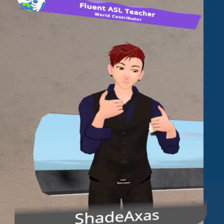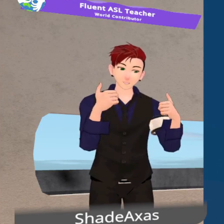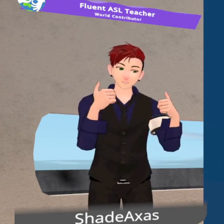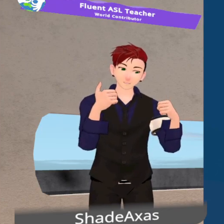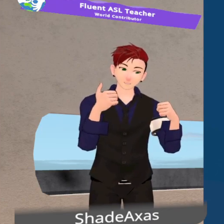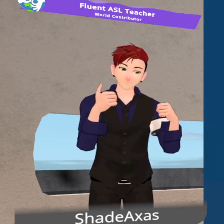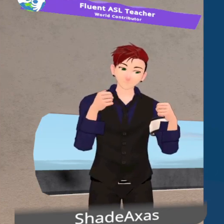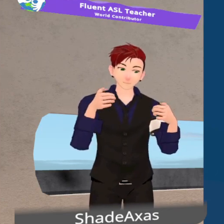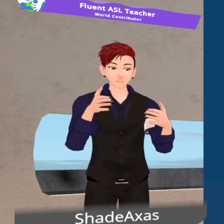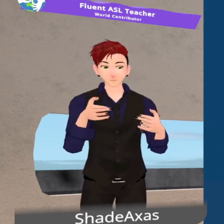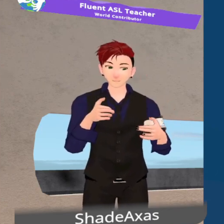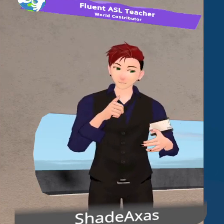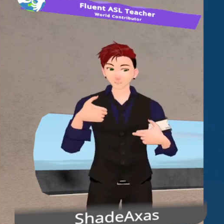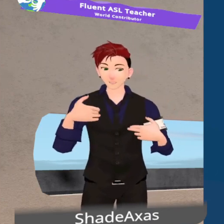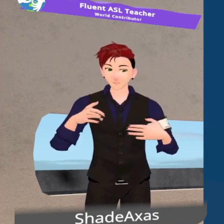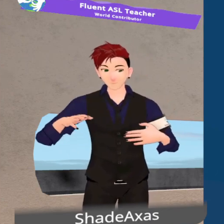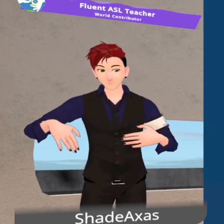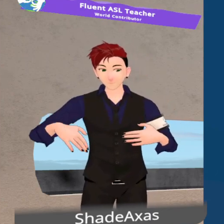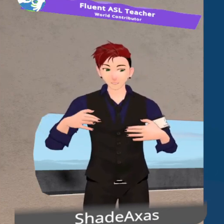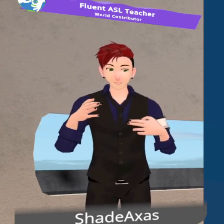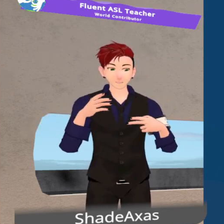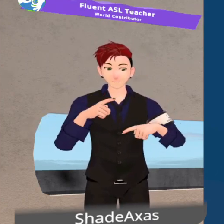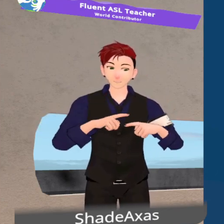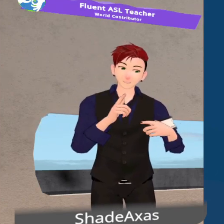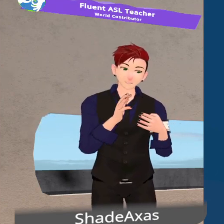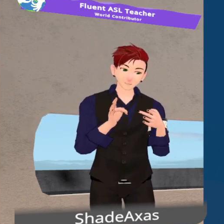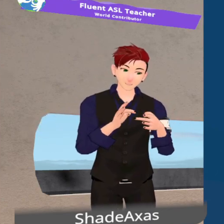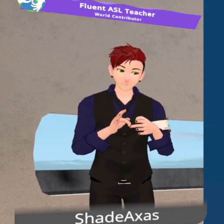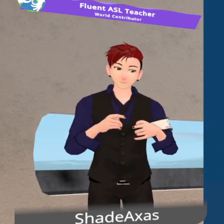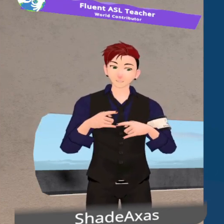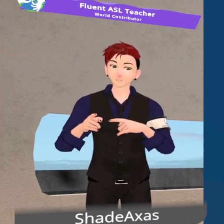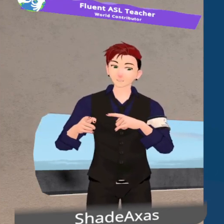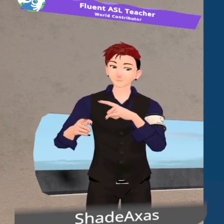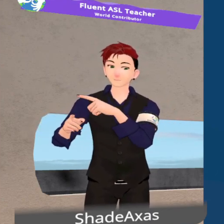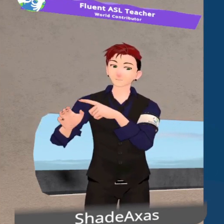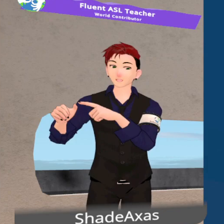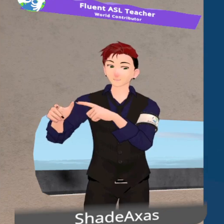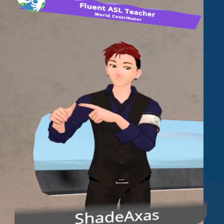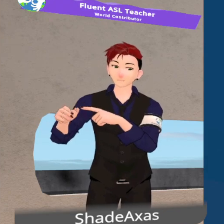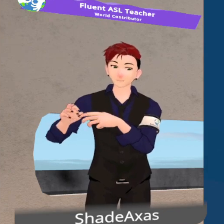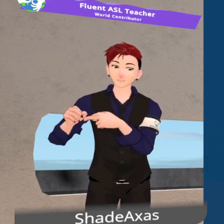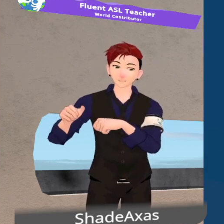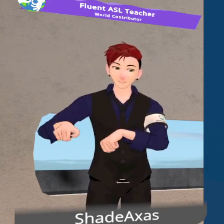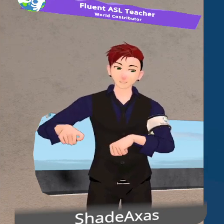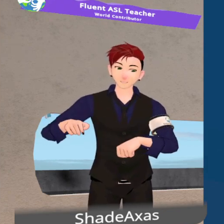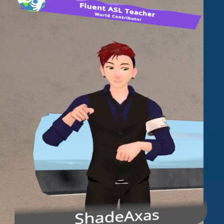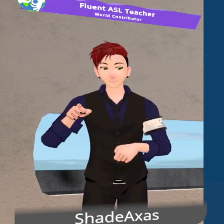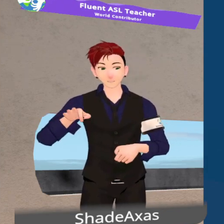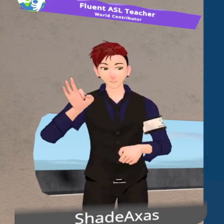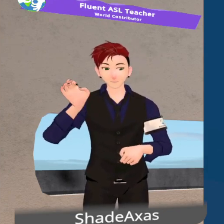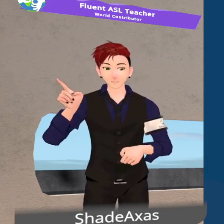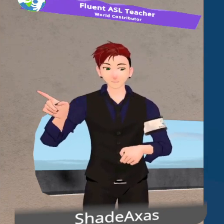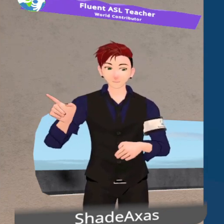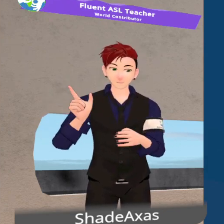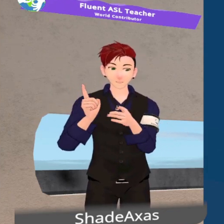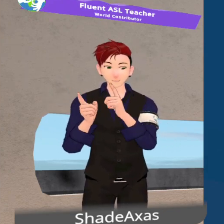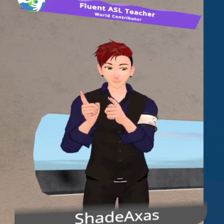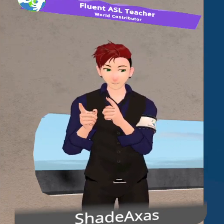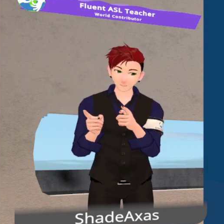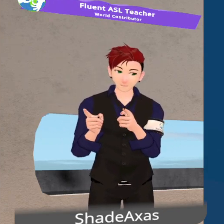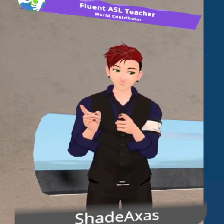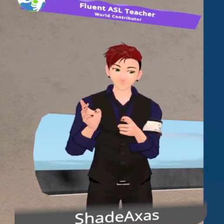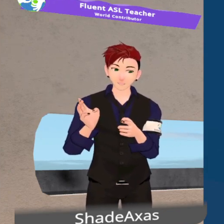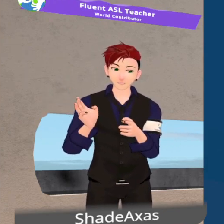Most of our fluent members don't have that yet, so they can't really speak to it, but Amarante can. So if you find them